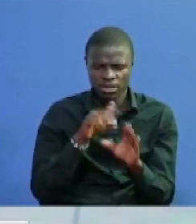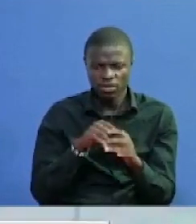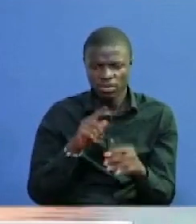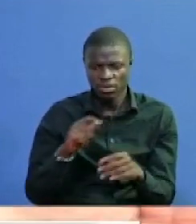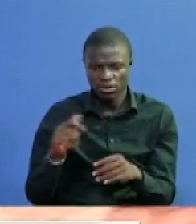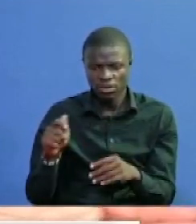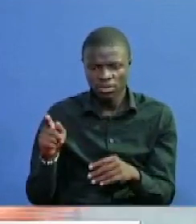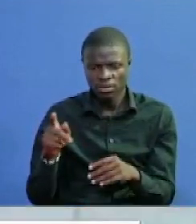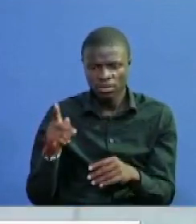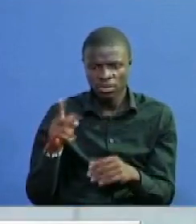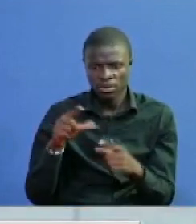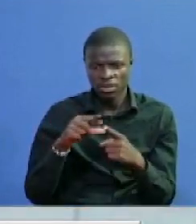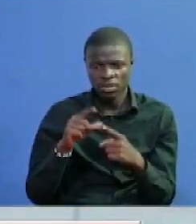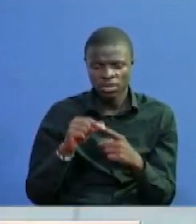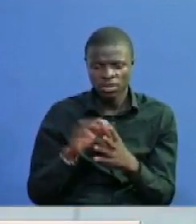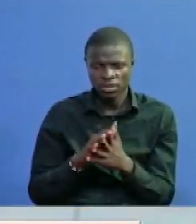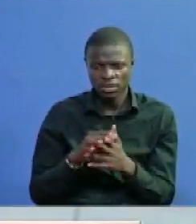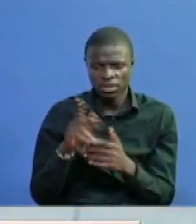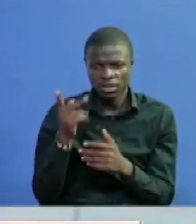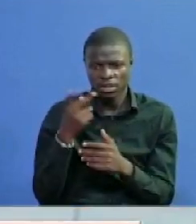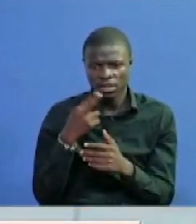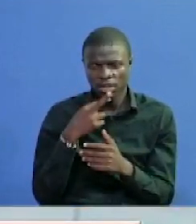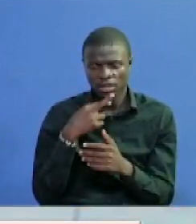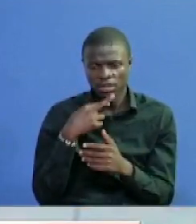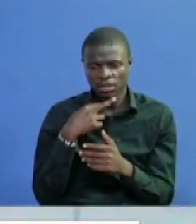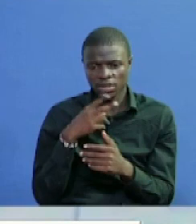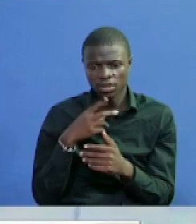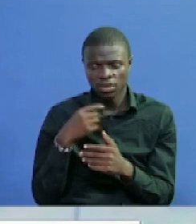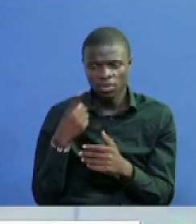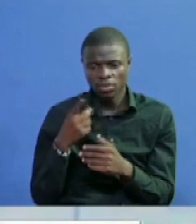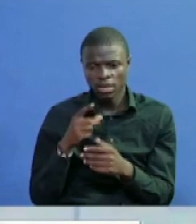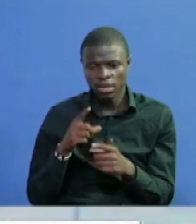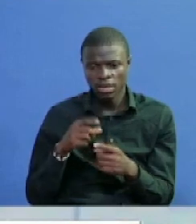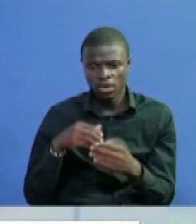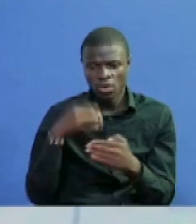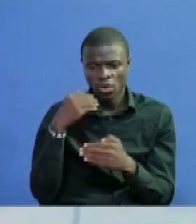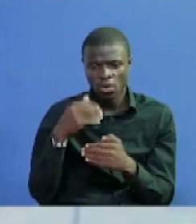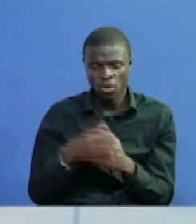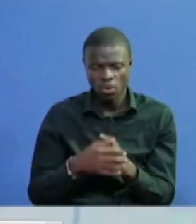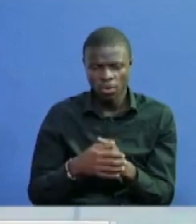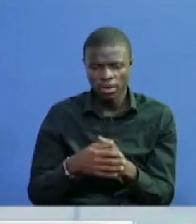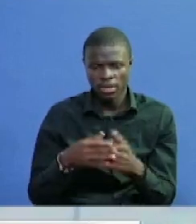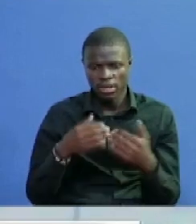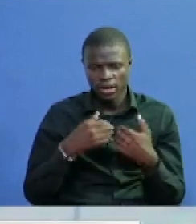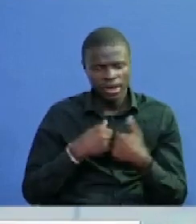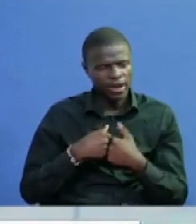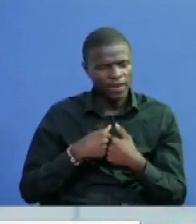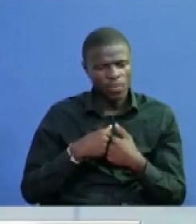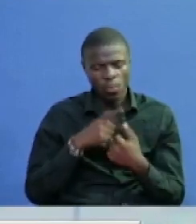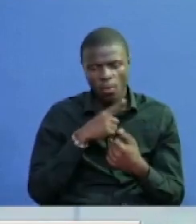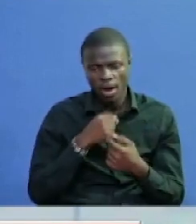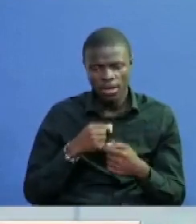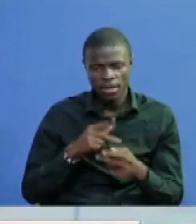with power comes resources. And so Kenyans will always contest power, and especially the presidency, because